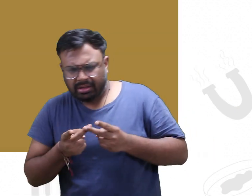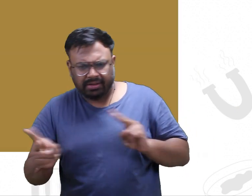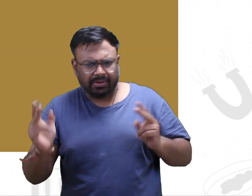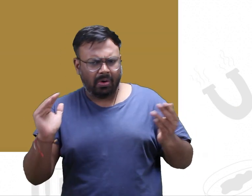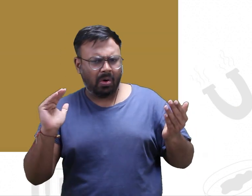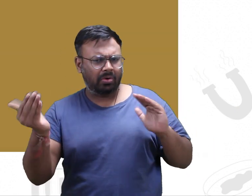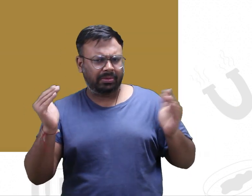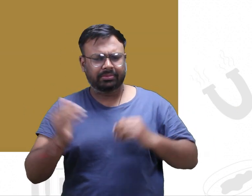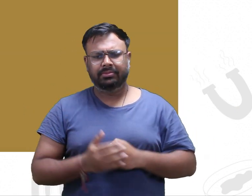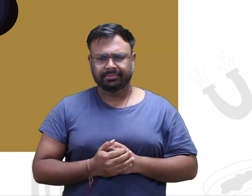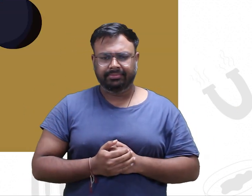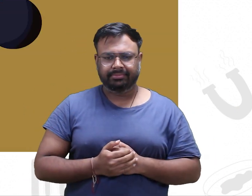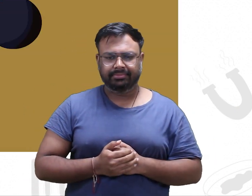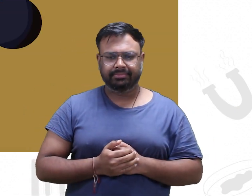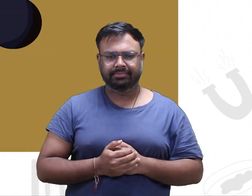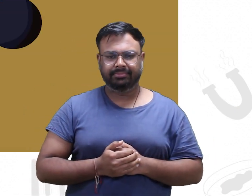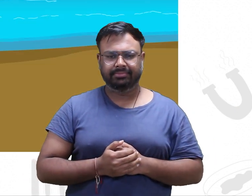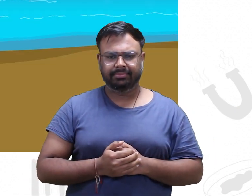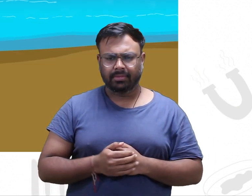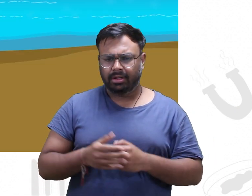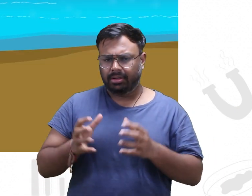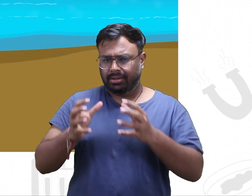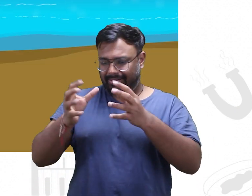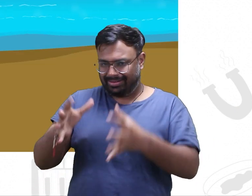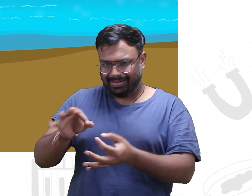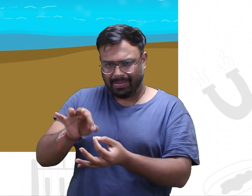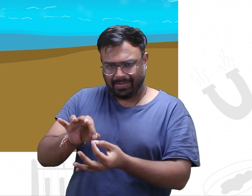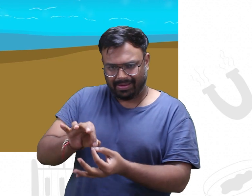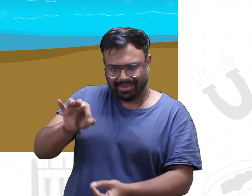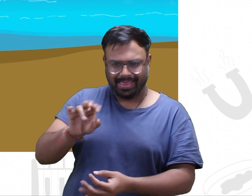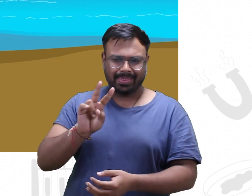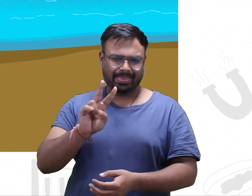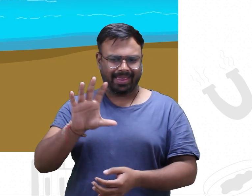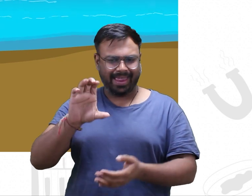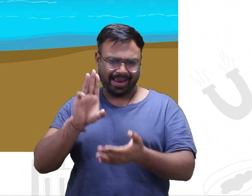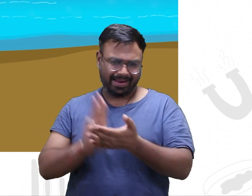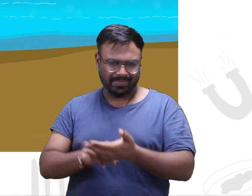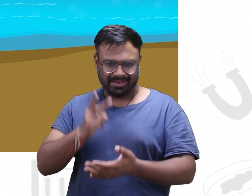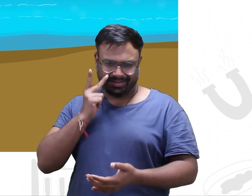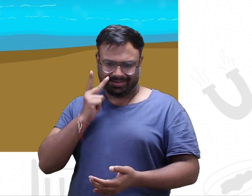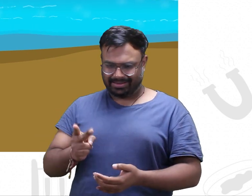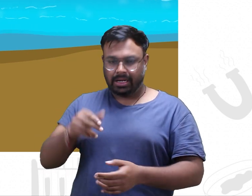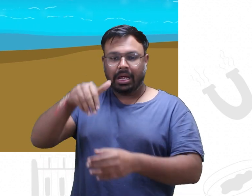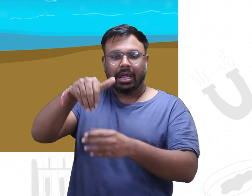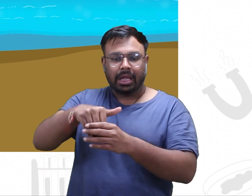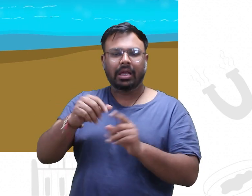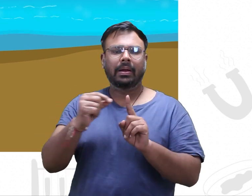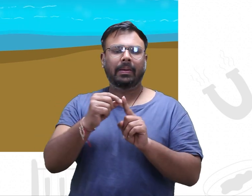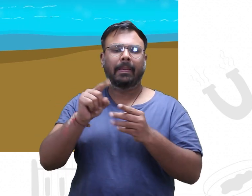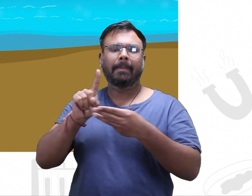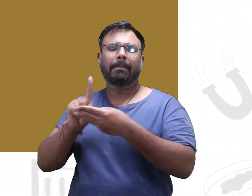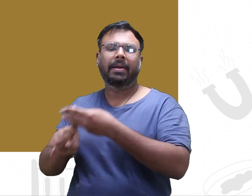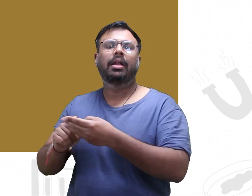dent. Why it has lowest energy? When placed at the height of 25 cm, it possesses potential energy.